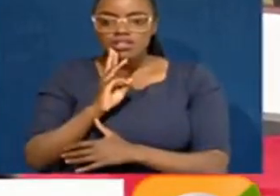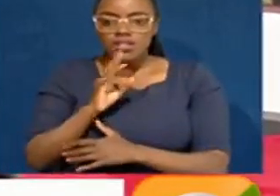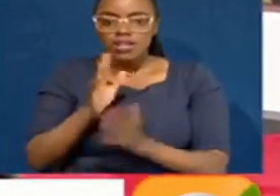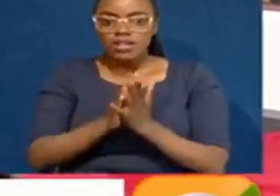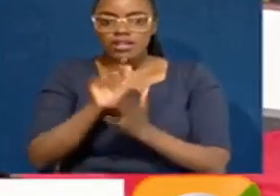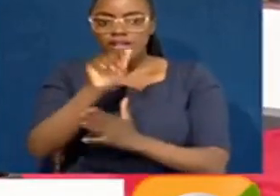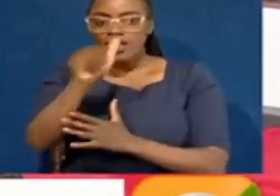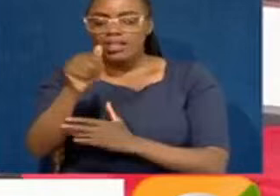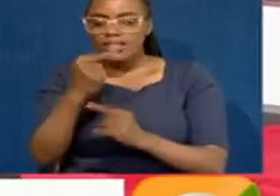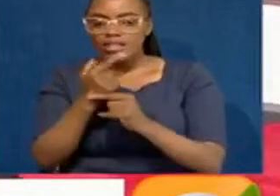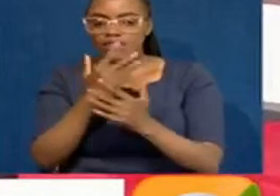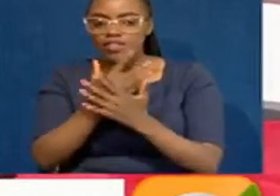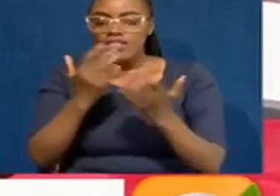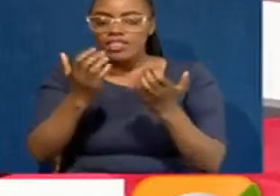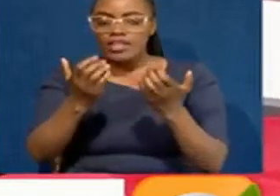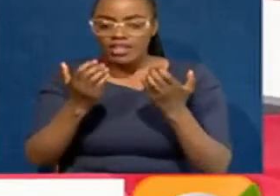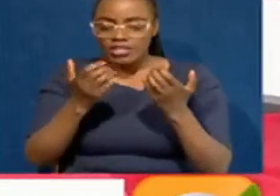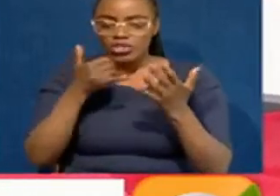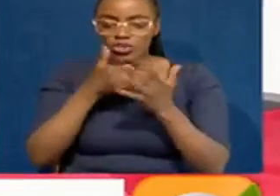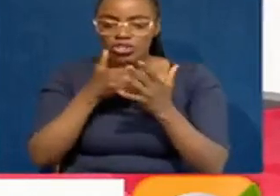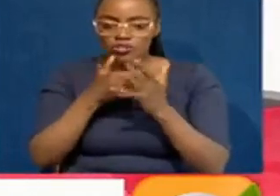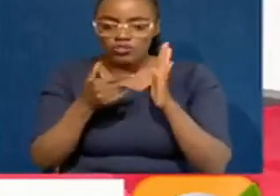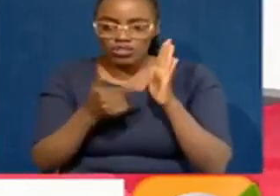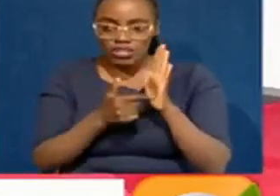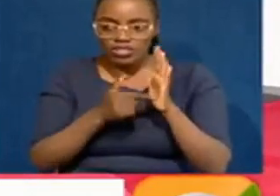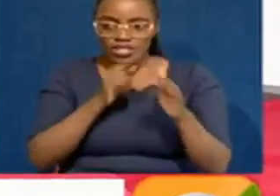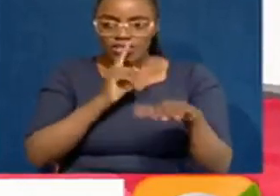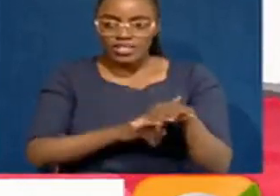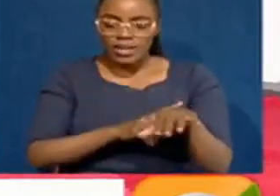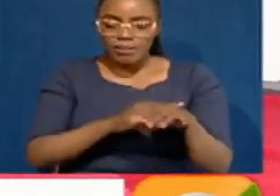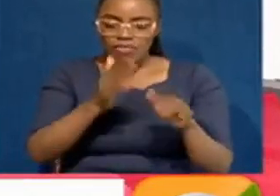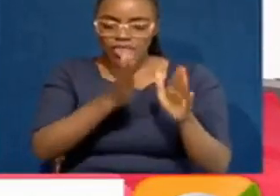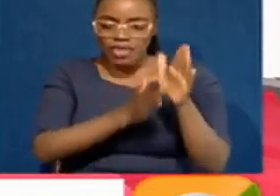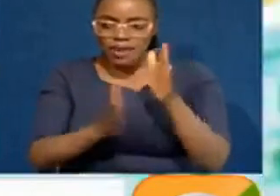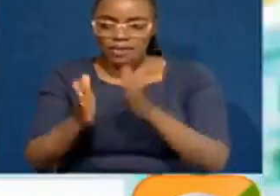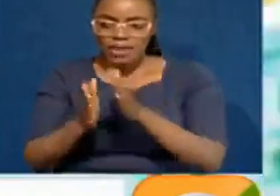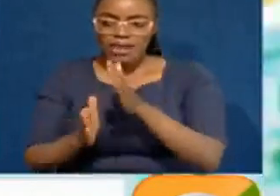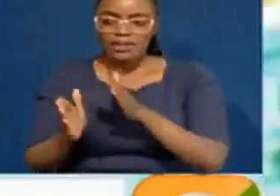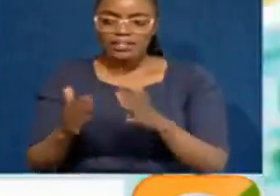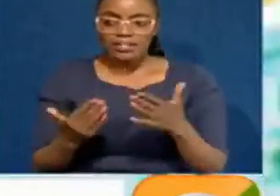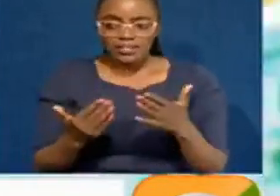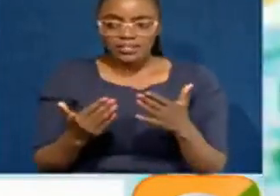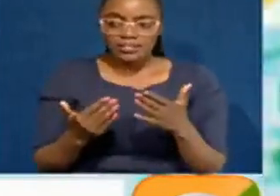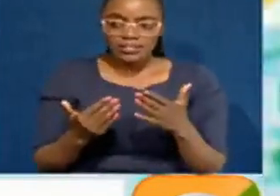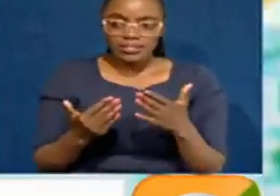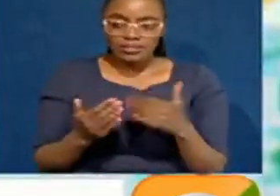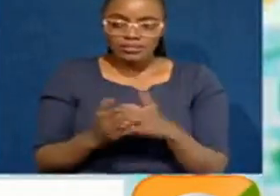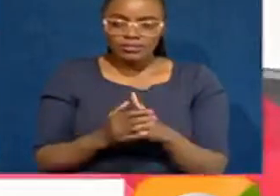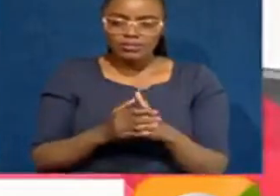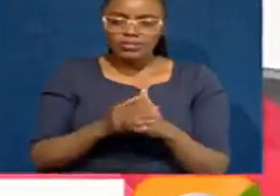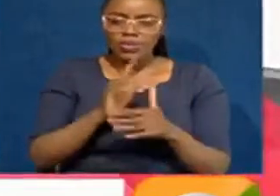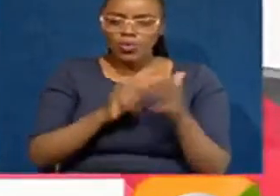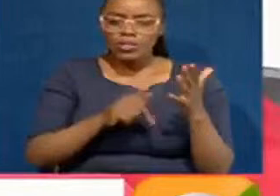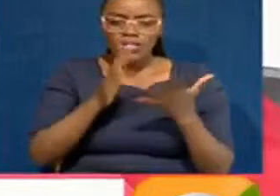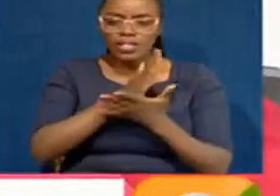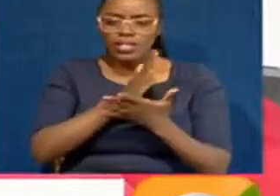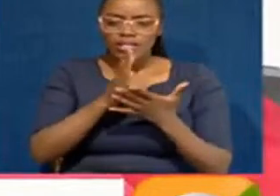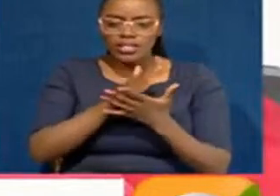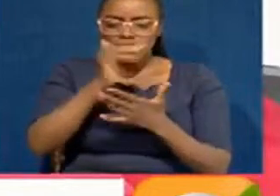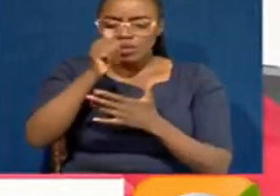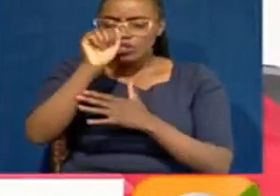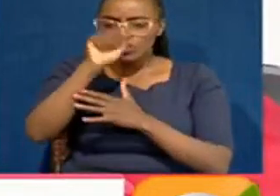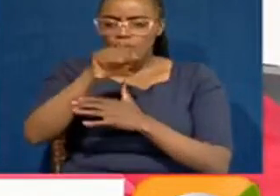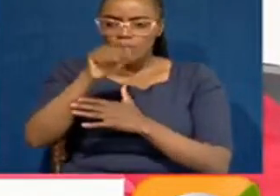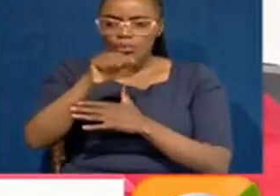Yeah. So they need to take this into consideration when they are planning actually their season. Okay. Yeah. What other sectors could it